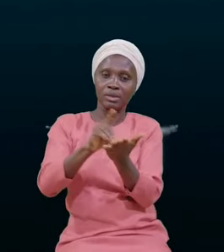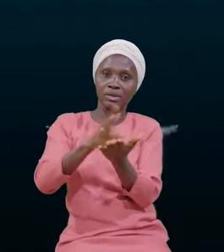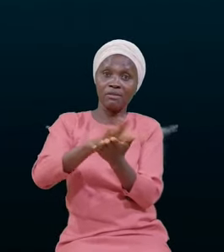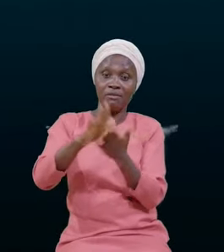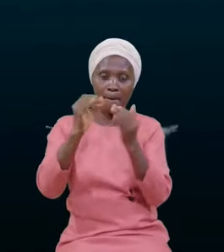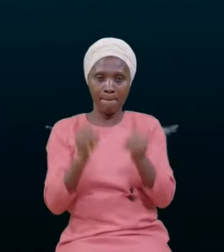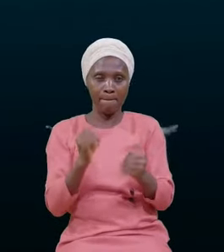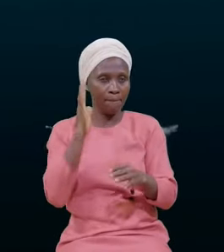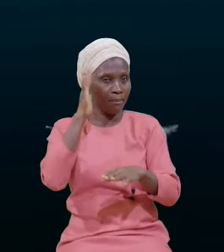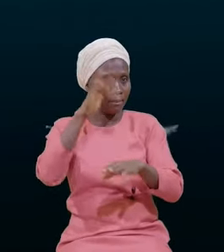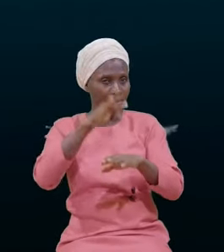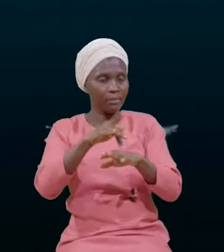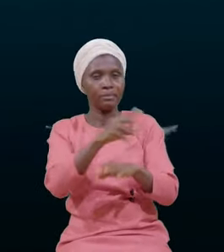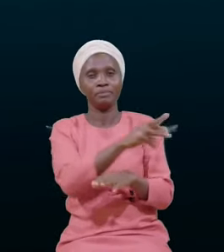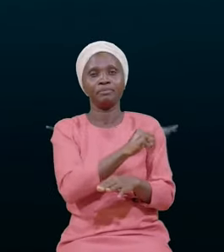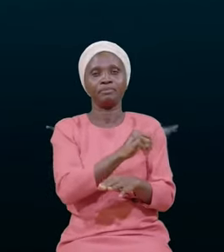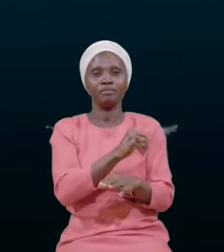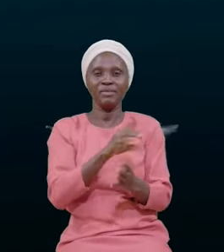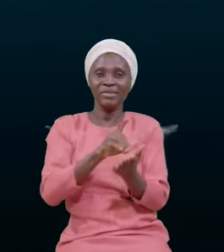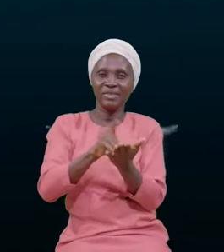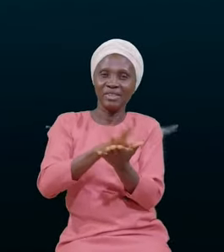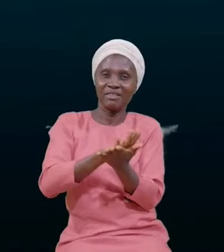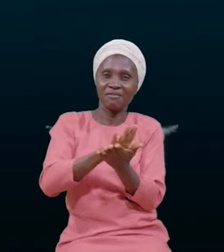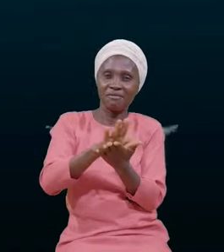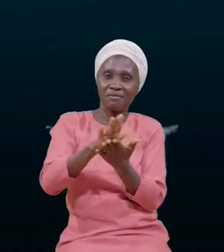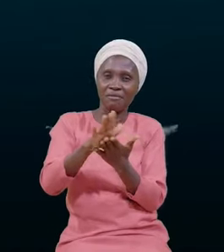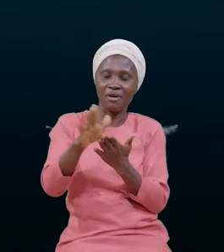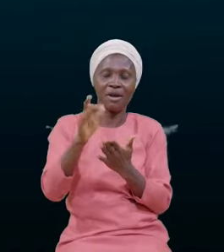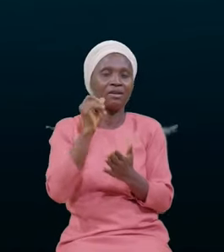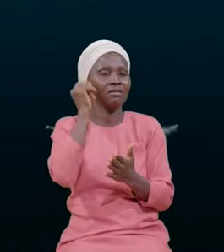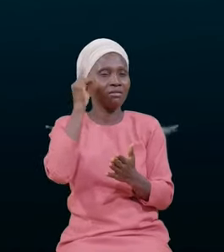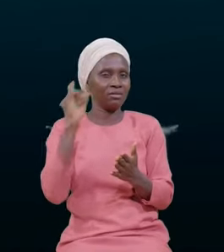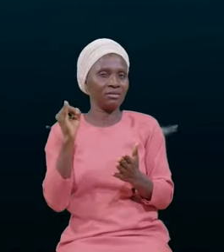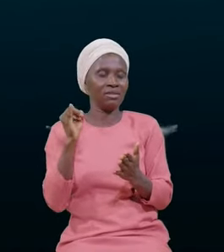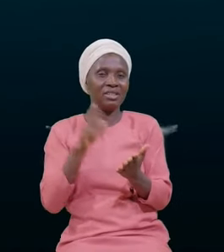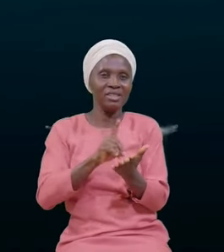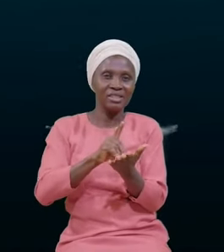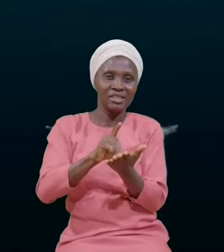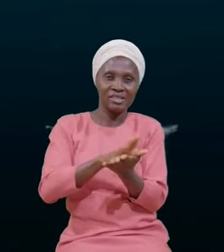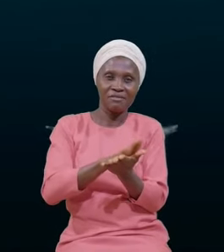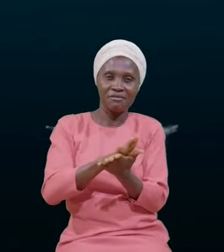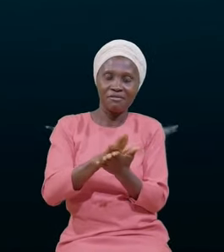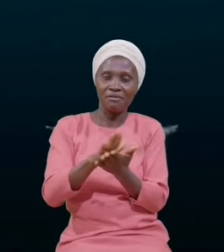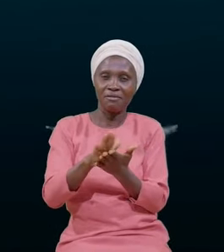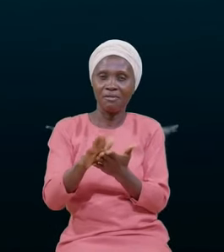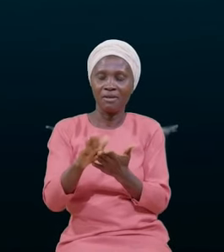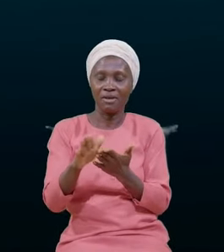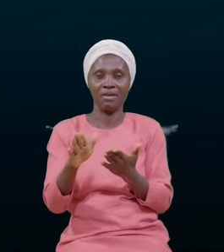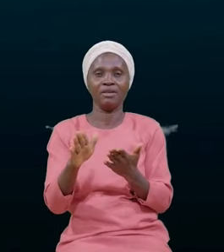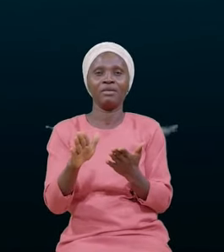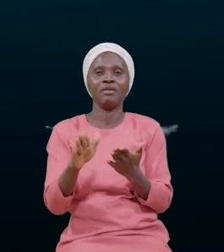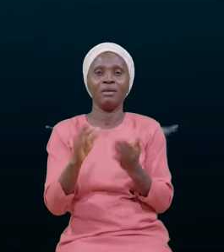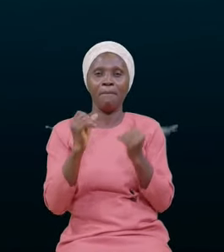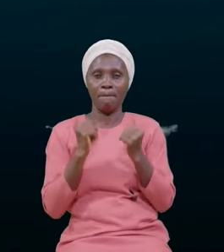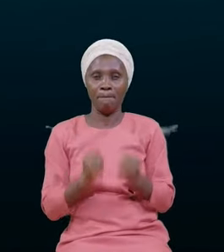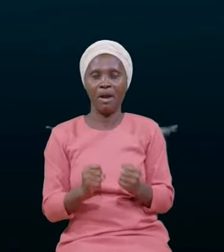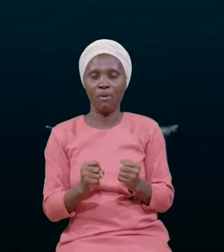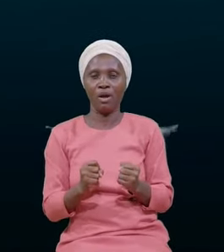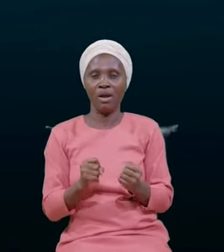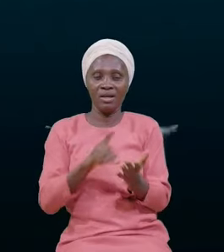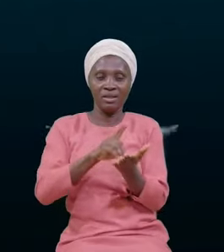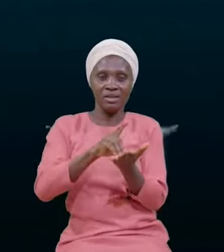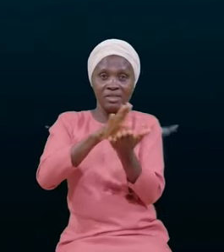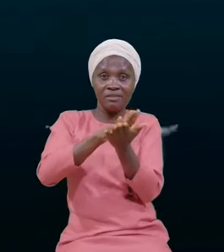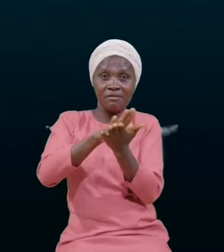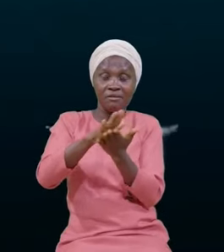encounter Divine encounter for salvation Divine encounter